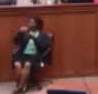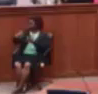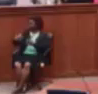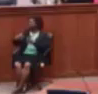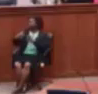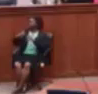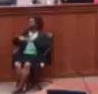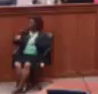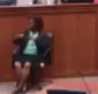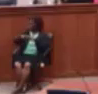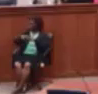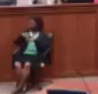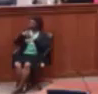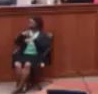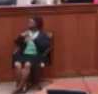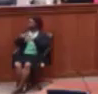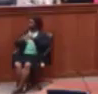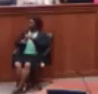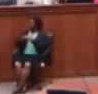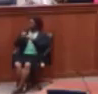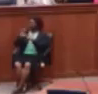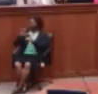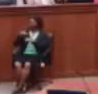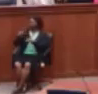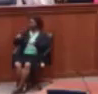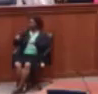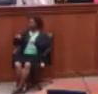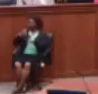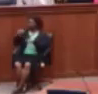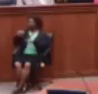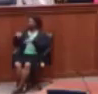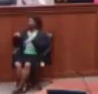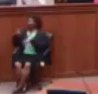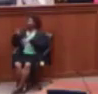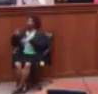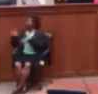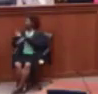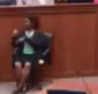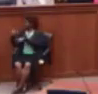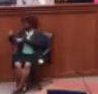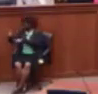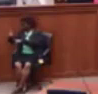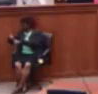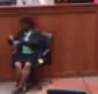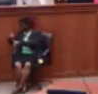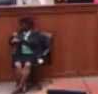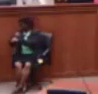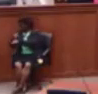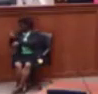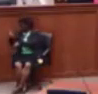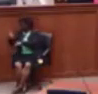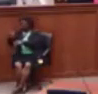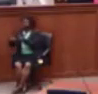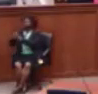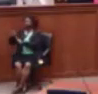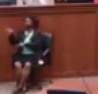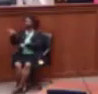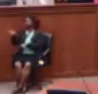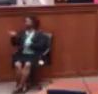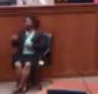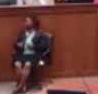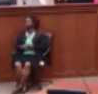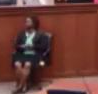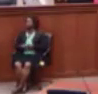to business and industry. The third point that we heard from the field is that we need to take the time